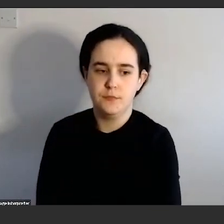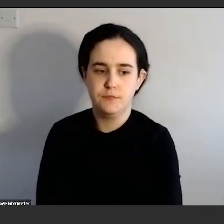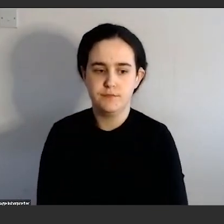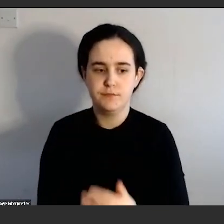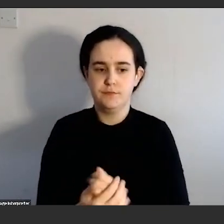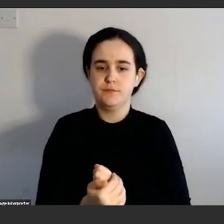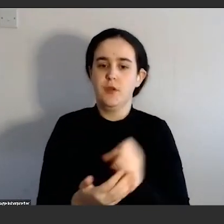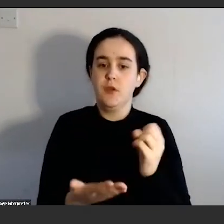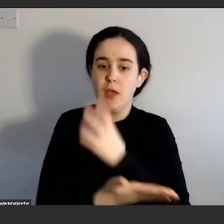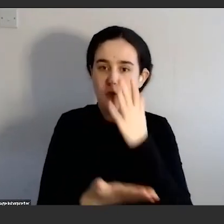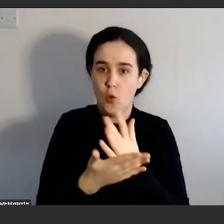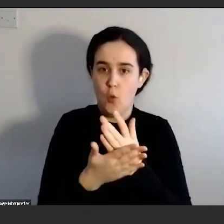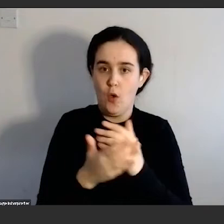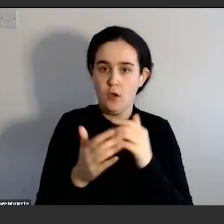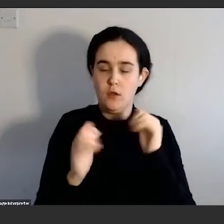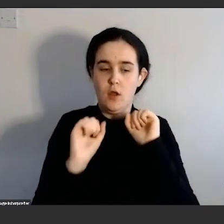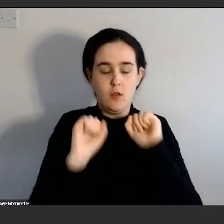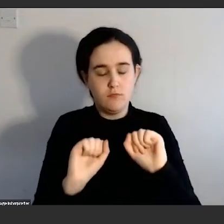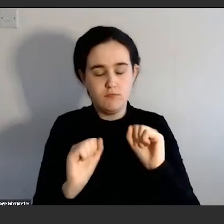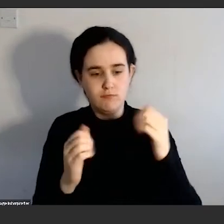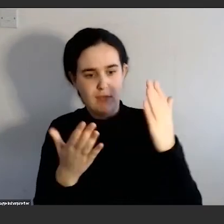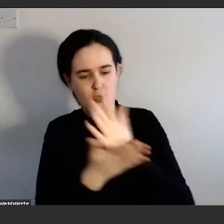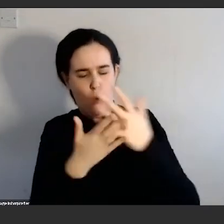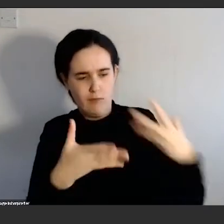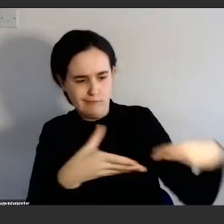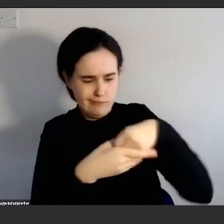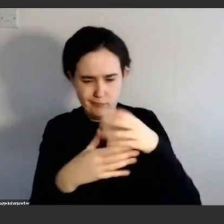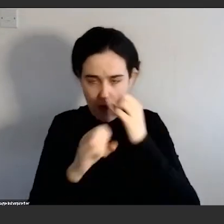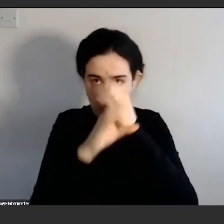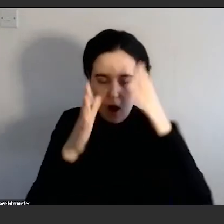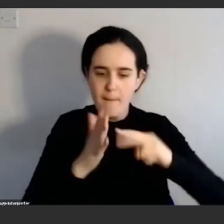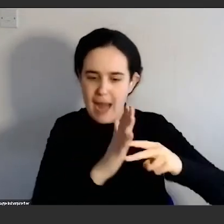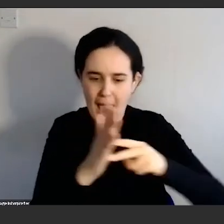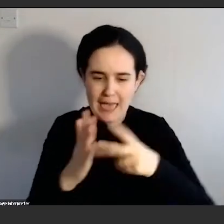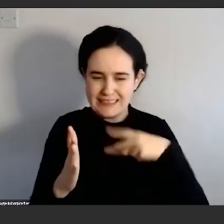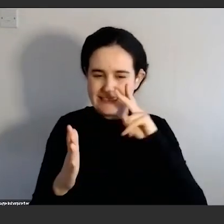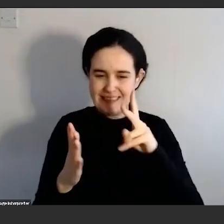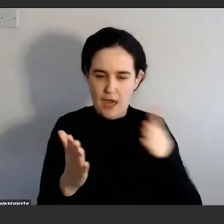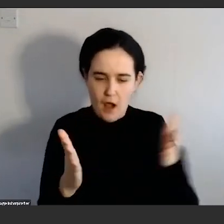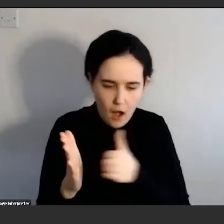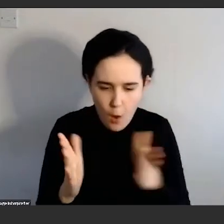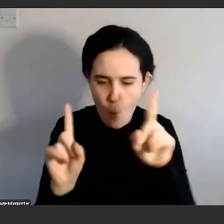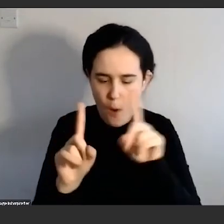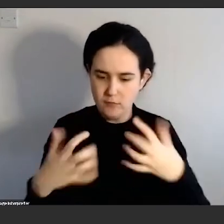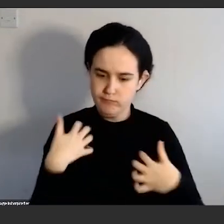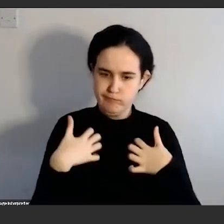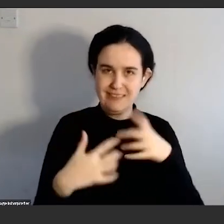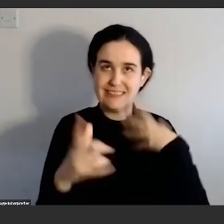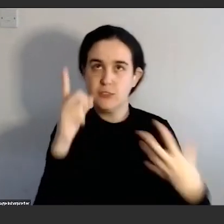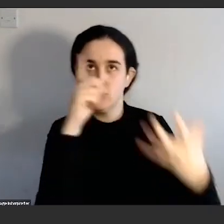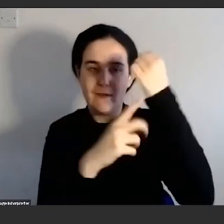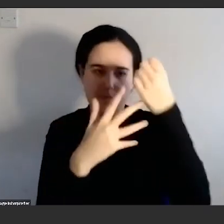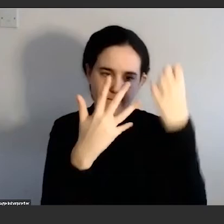leadership today. I believe there was a clear vision and a united approach, working with the health sector to make sure